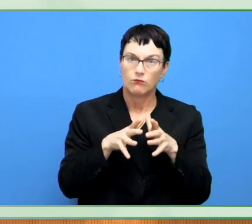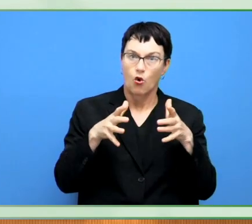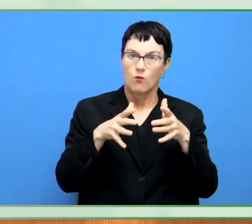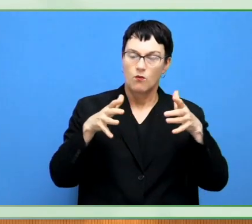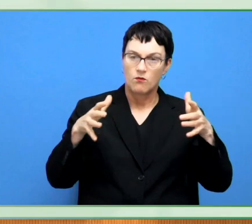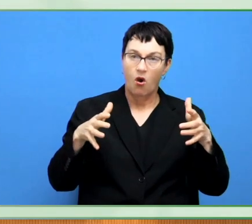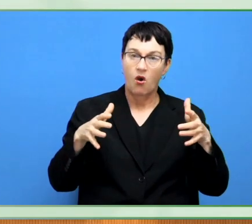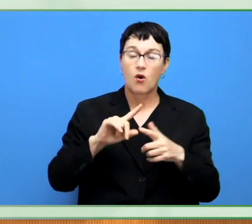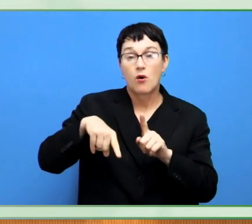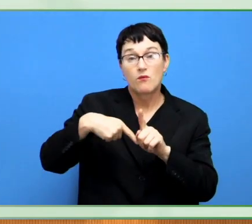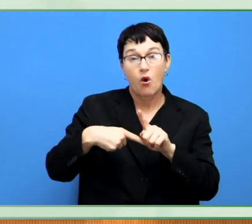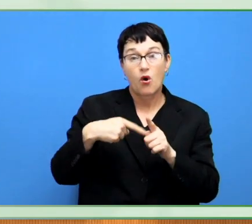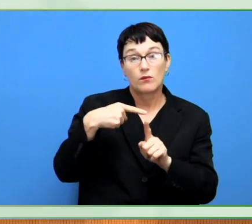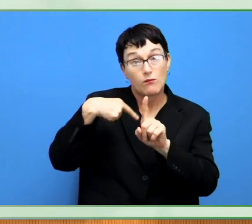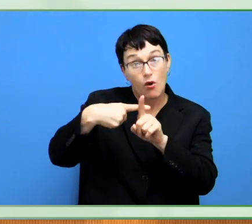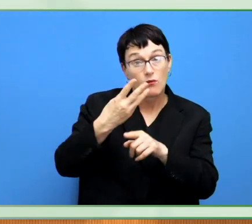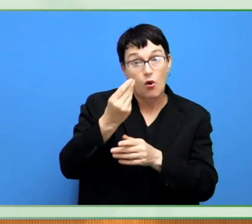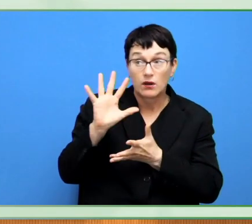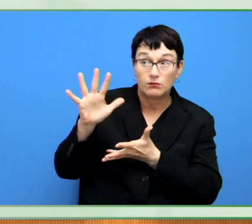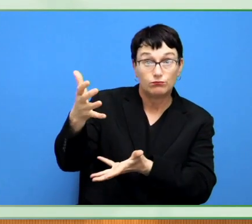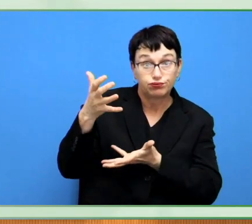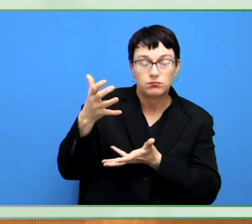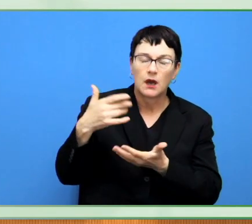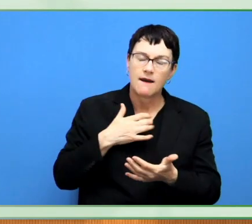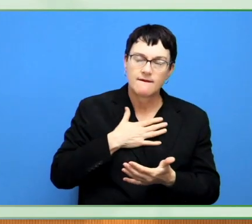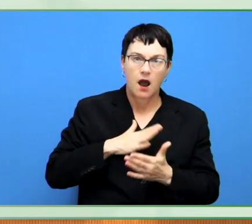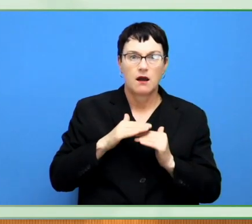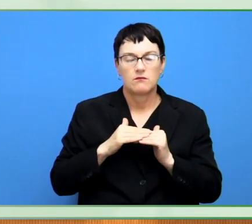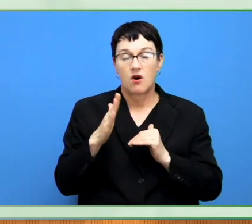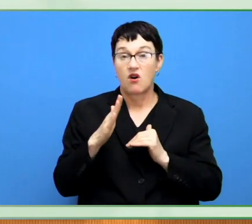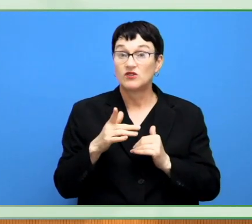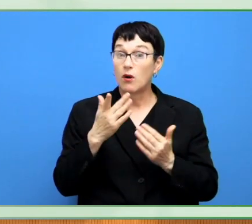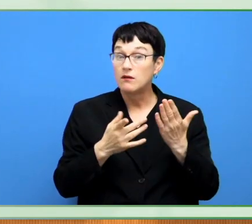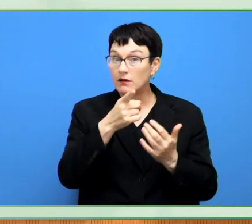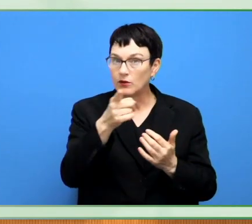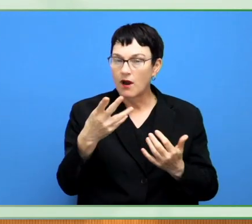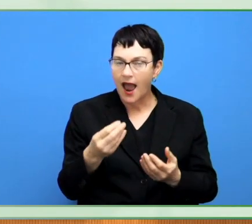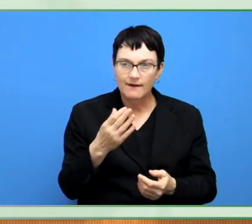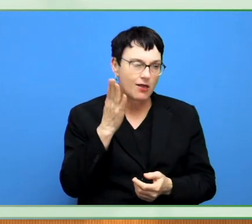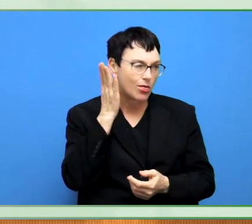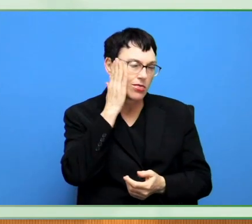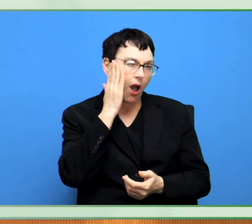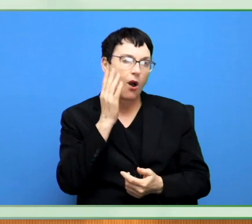to investors or grant providers. And yeah, thank you so much. Thank you.